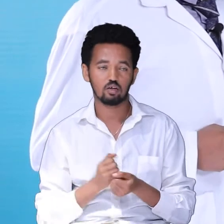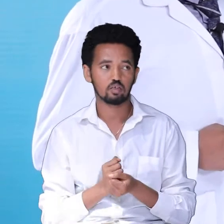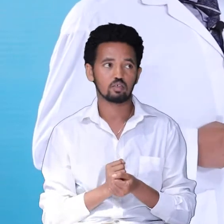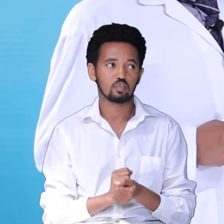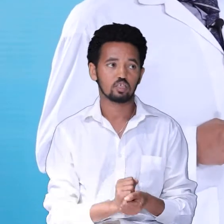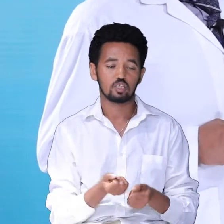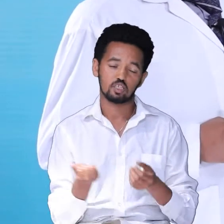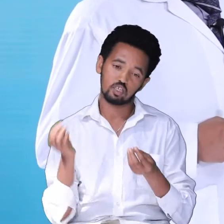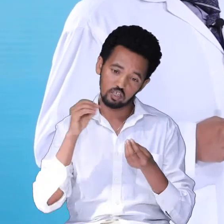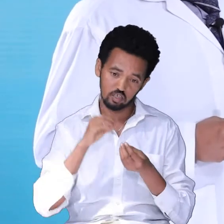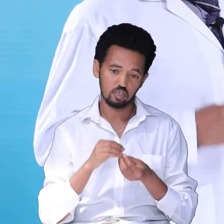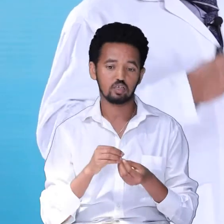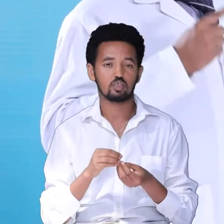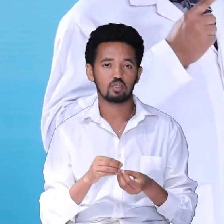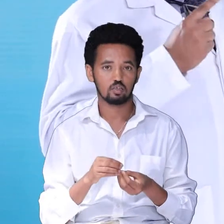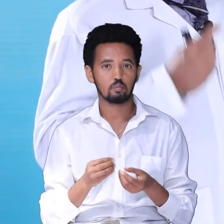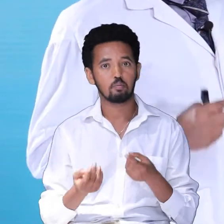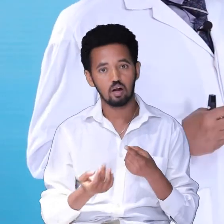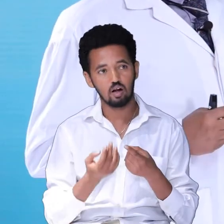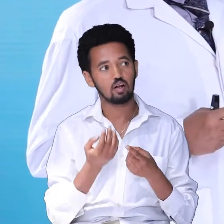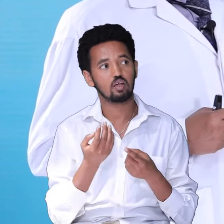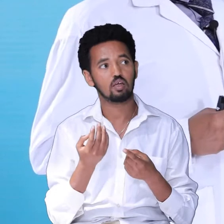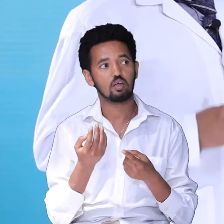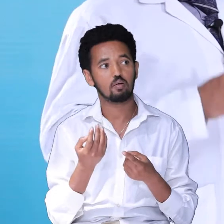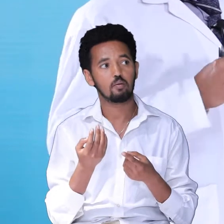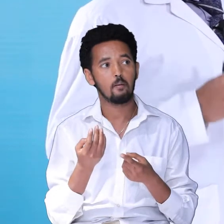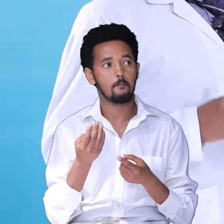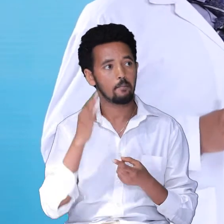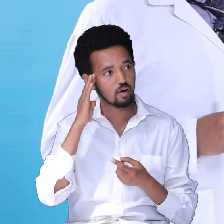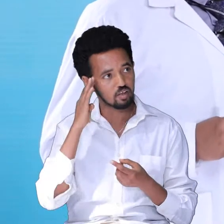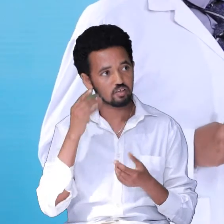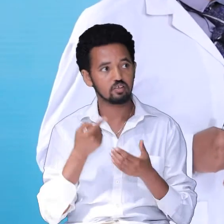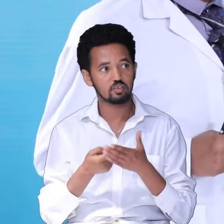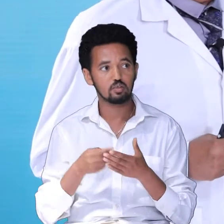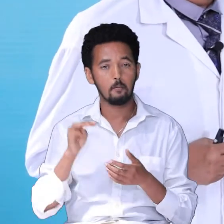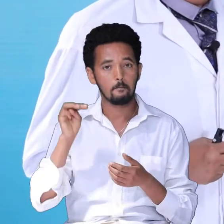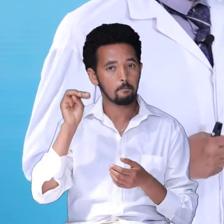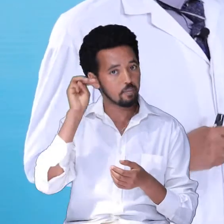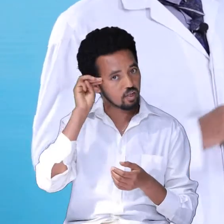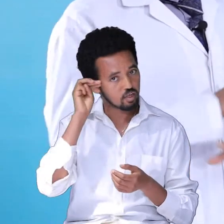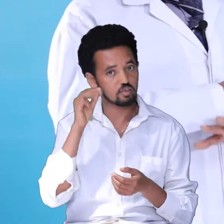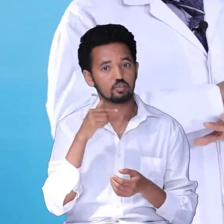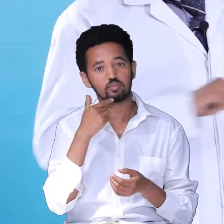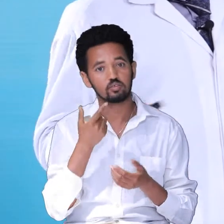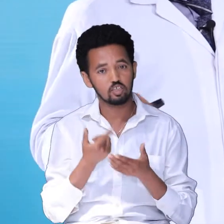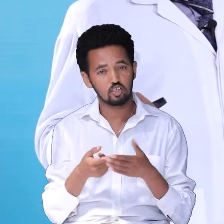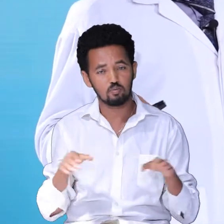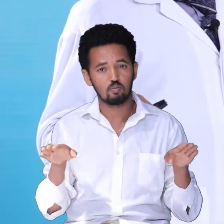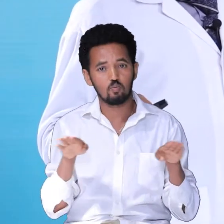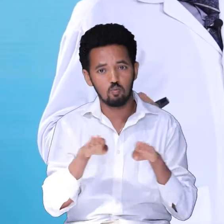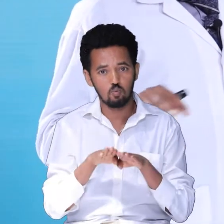The decrees of Berlin in 1806 and Milan in 1807 proclaimed a